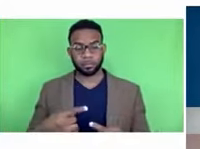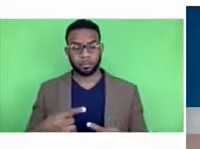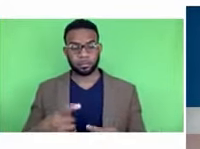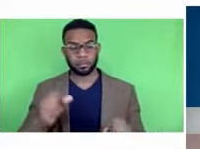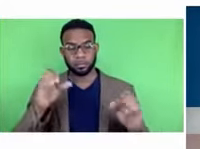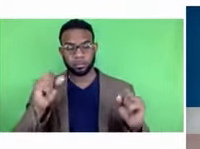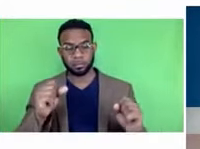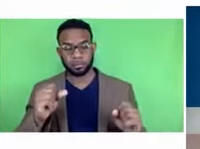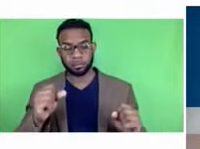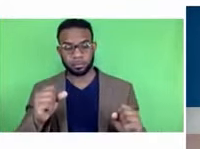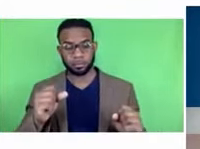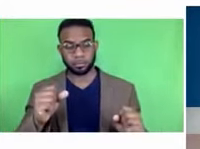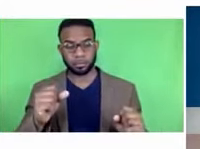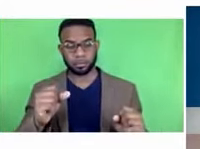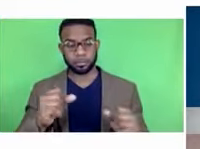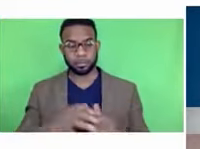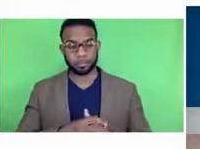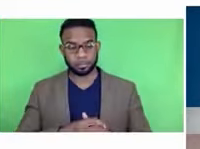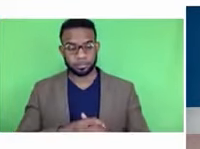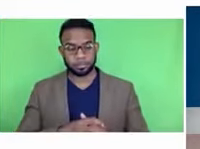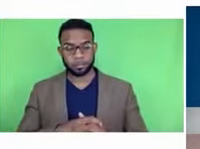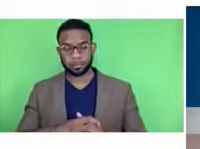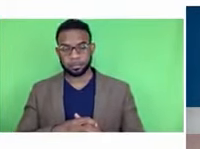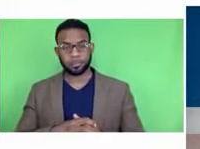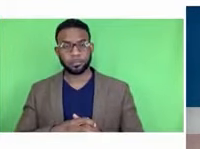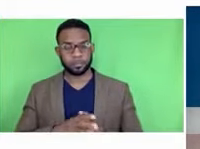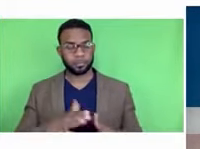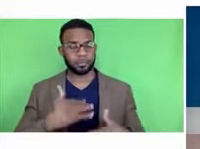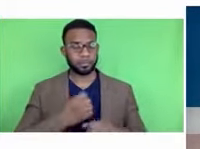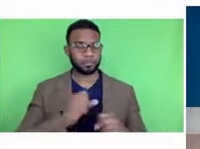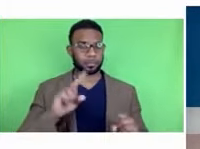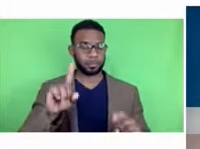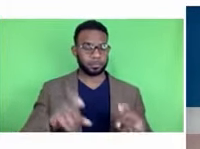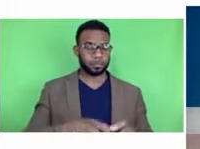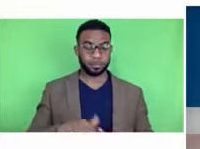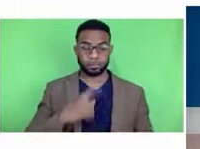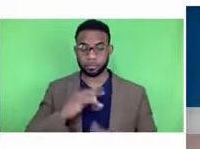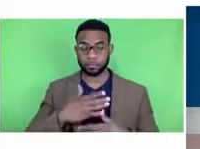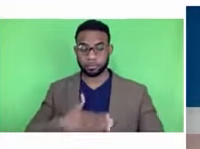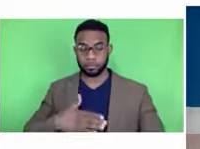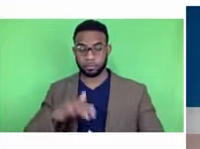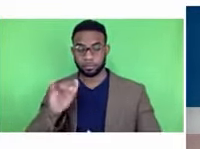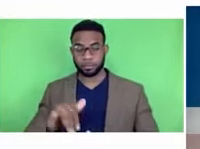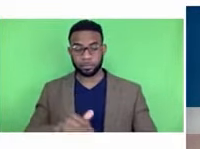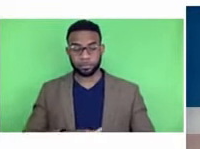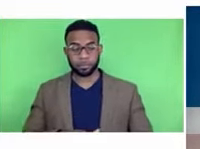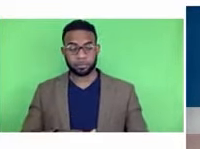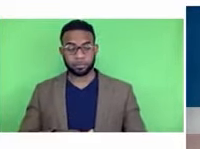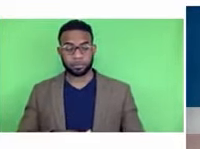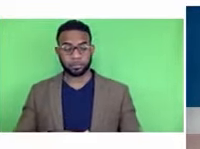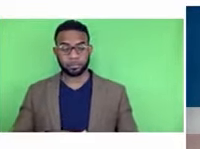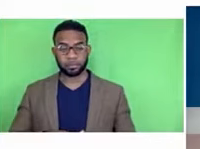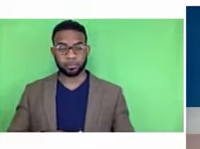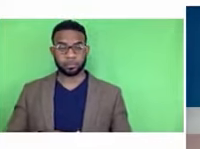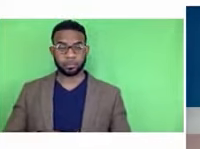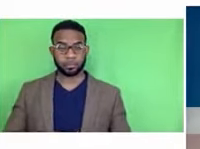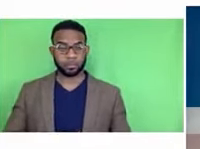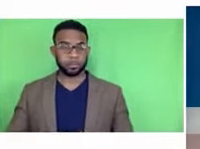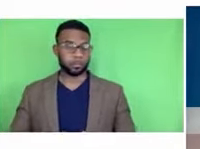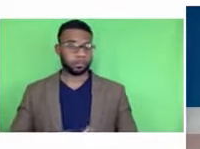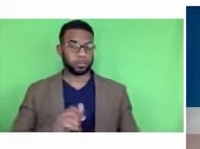just having that safe place to be able to ask those types of questions. And I really appreciate that. I know that, you know,